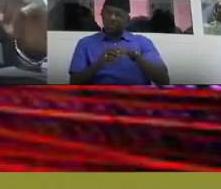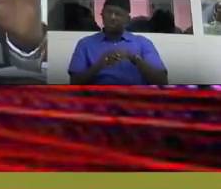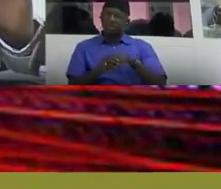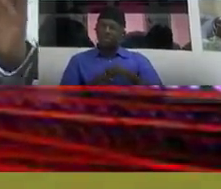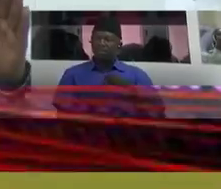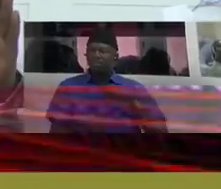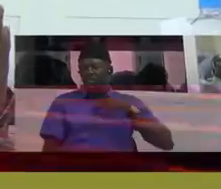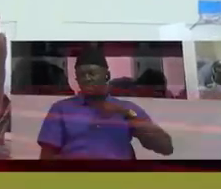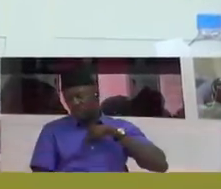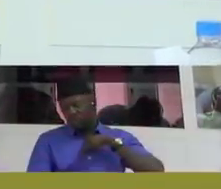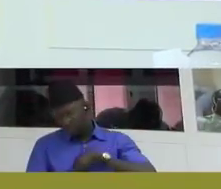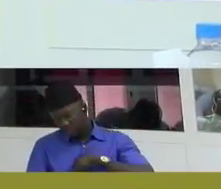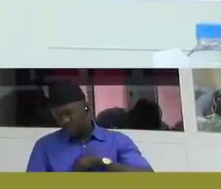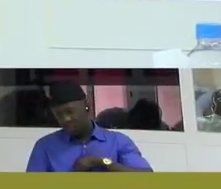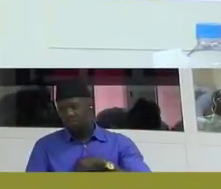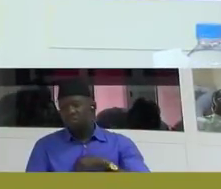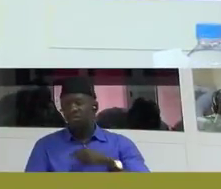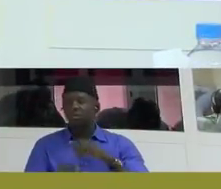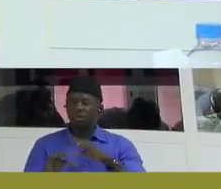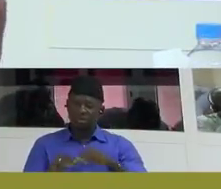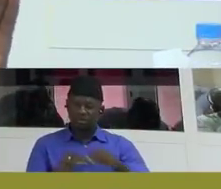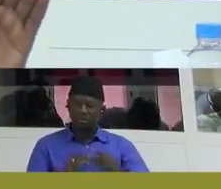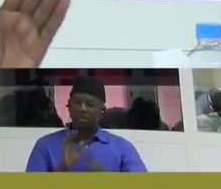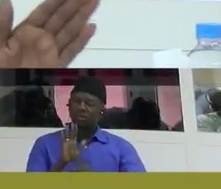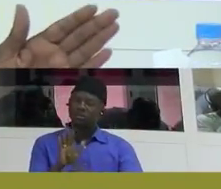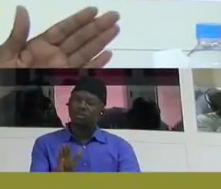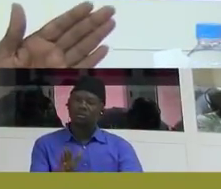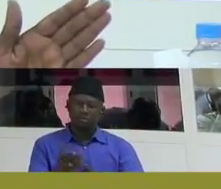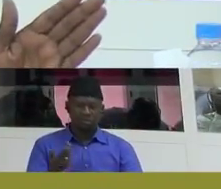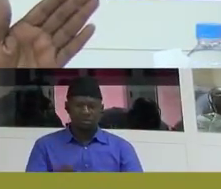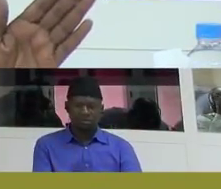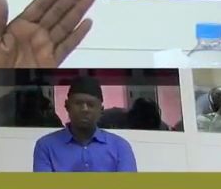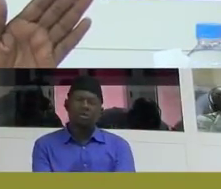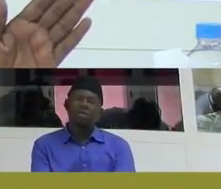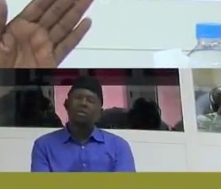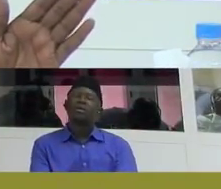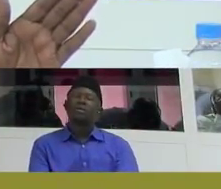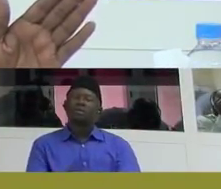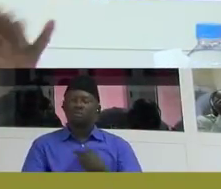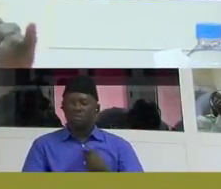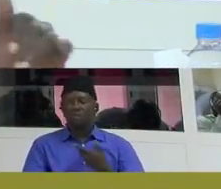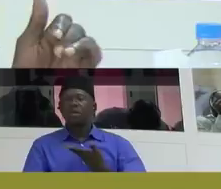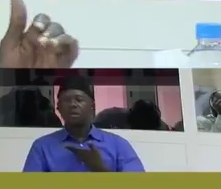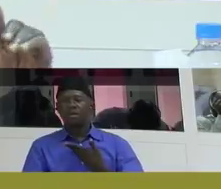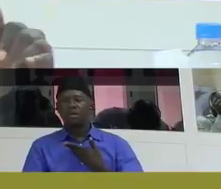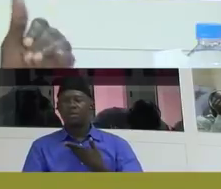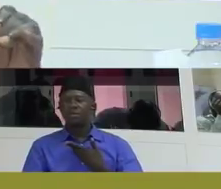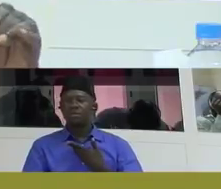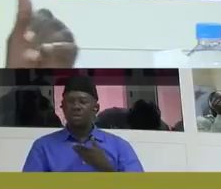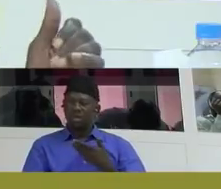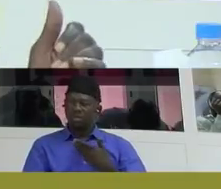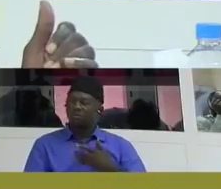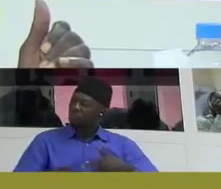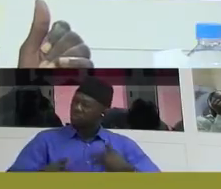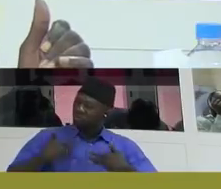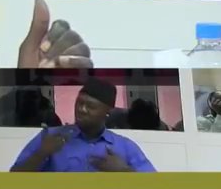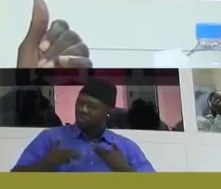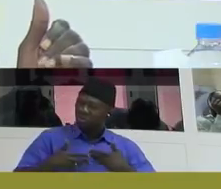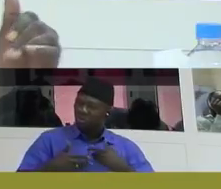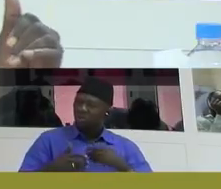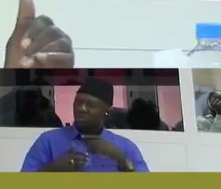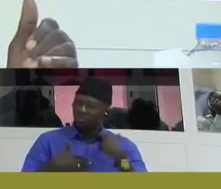event, like a funeral, I have a joyous event to